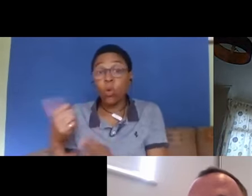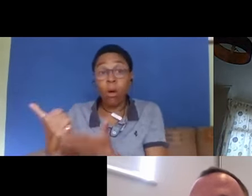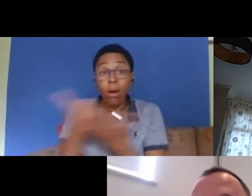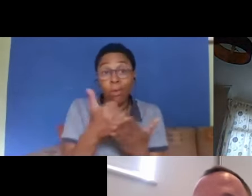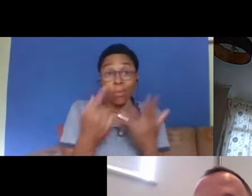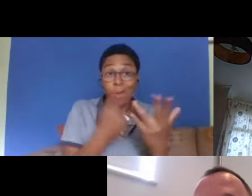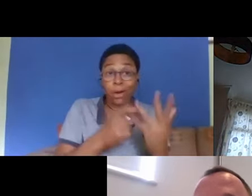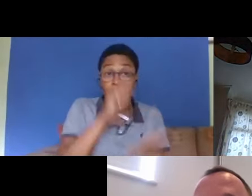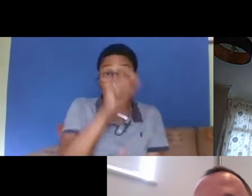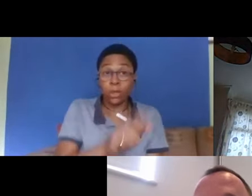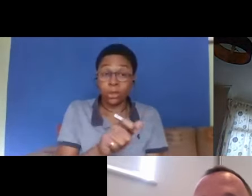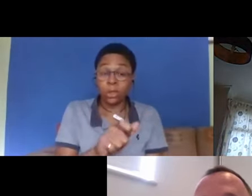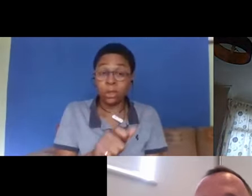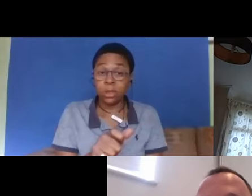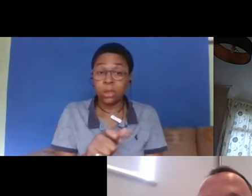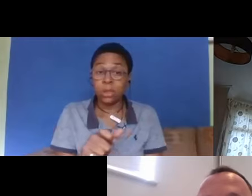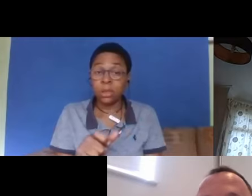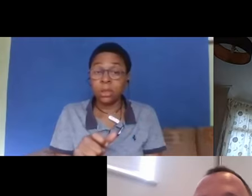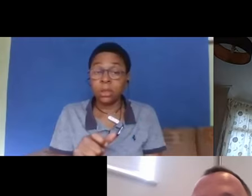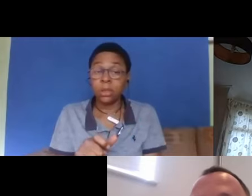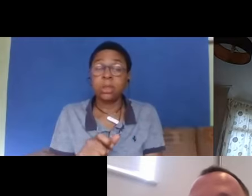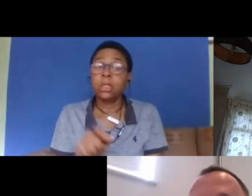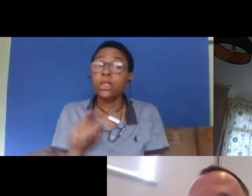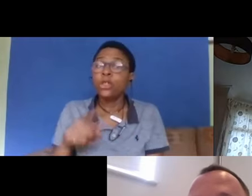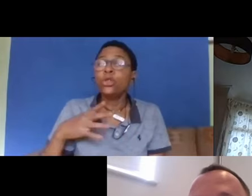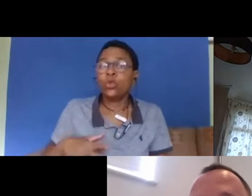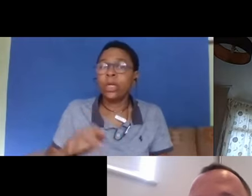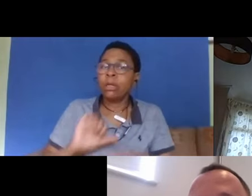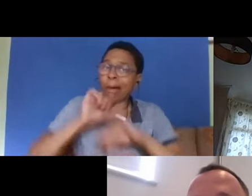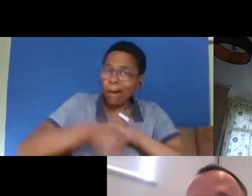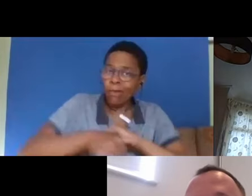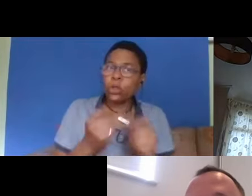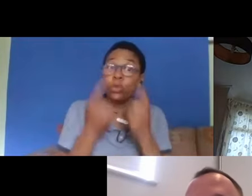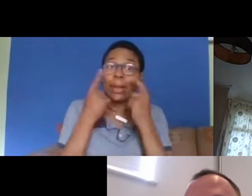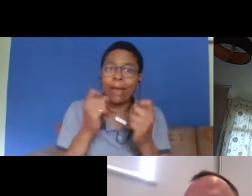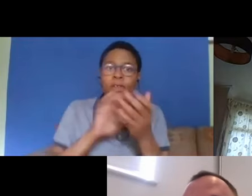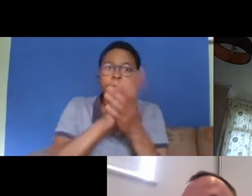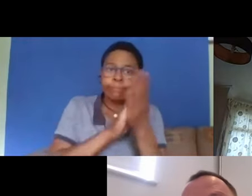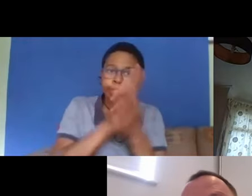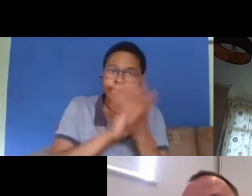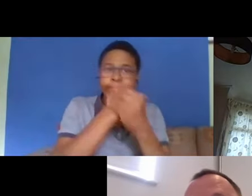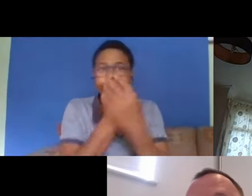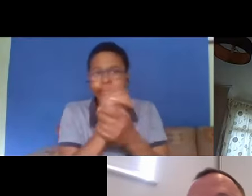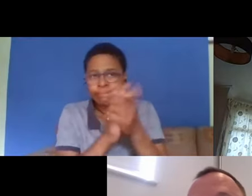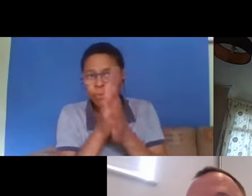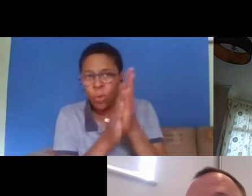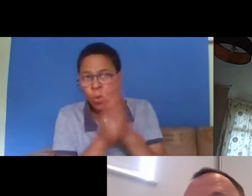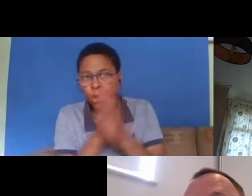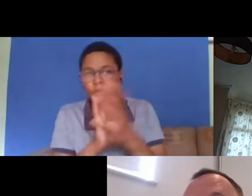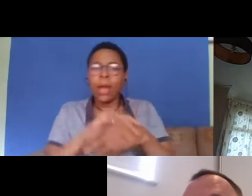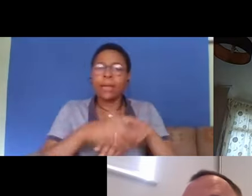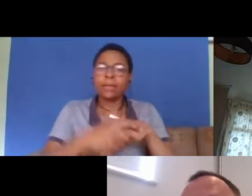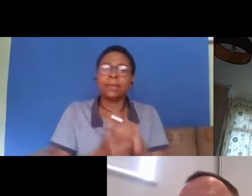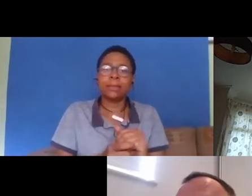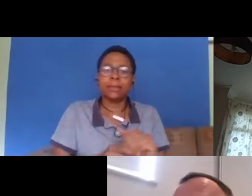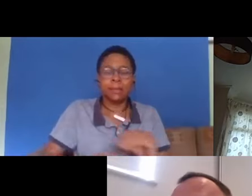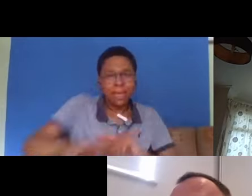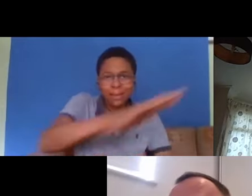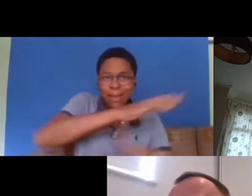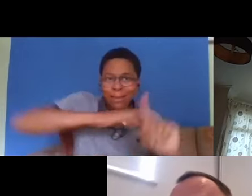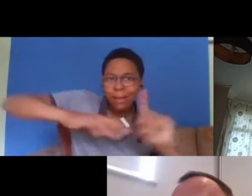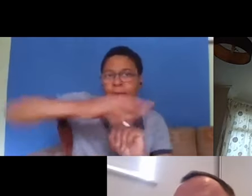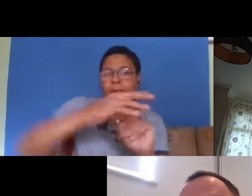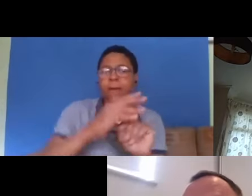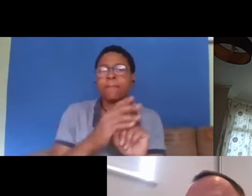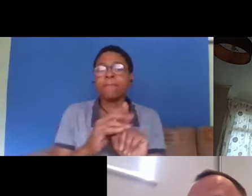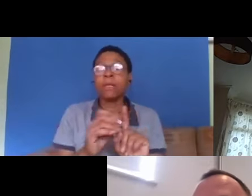pay particular attention to sanitation measures immediately afterwards, including washing their hands. So, so the